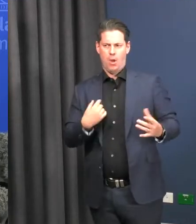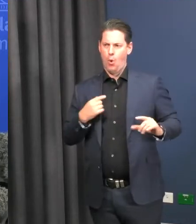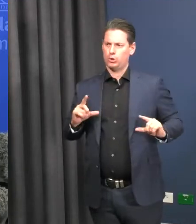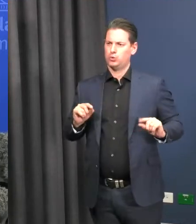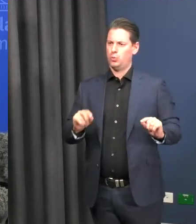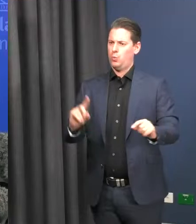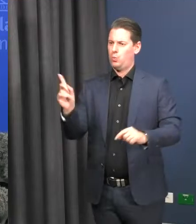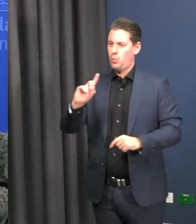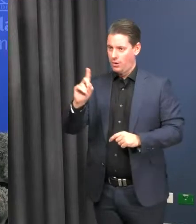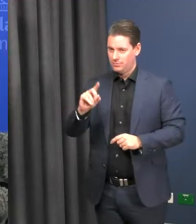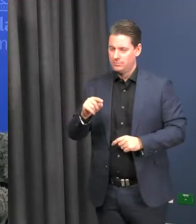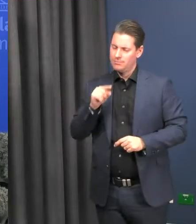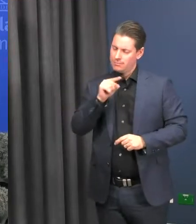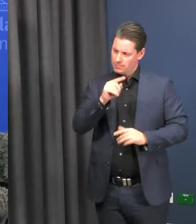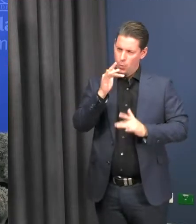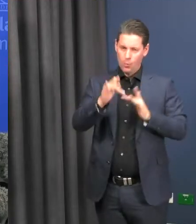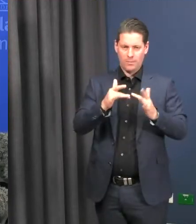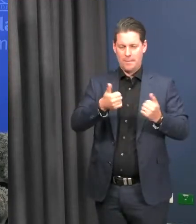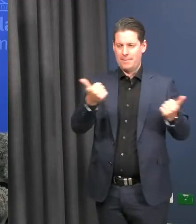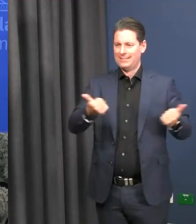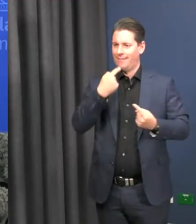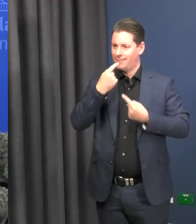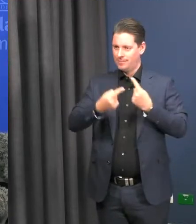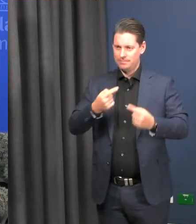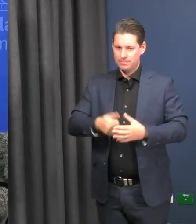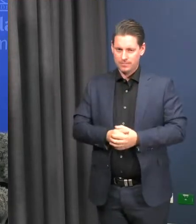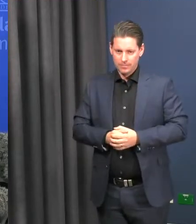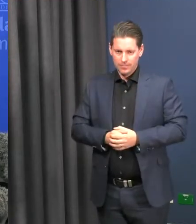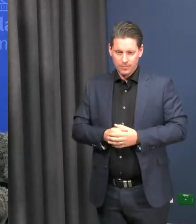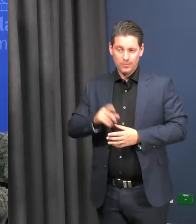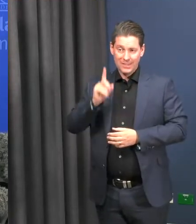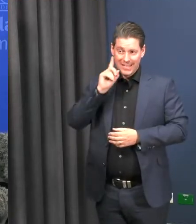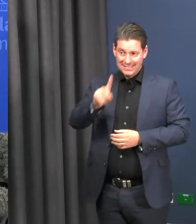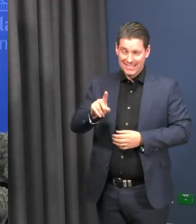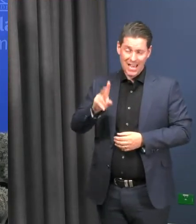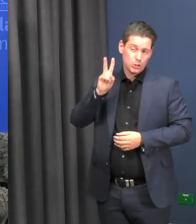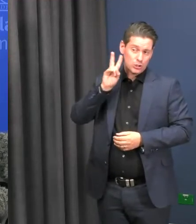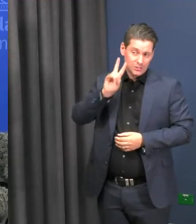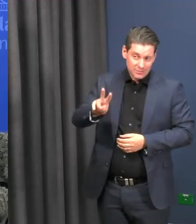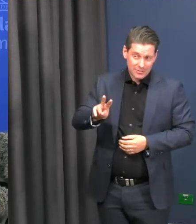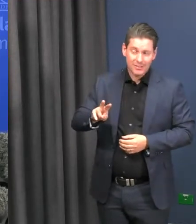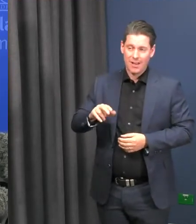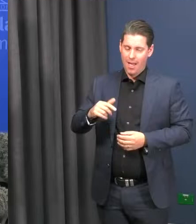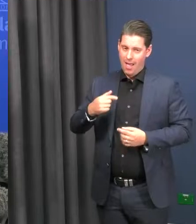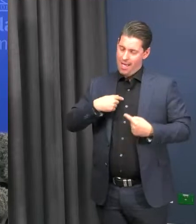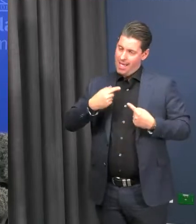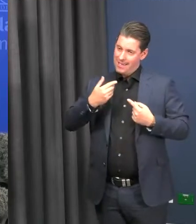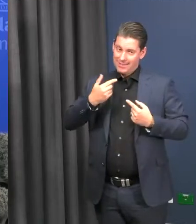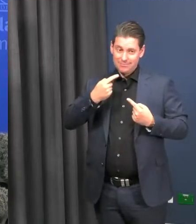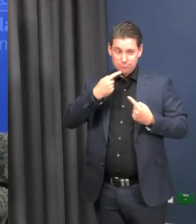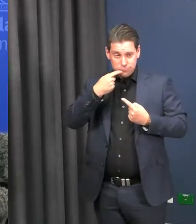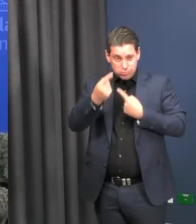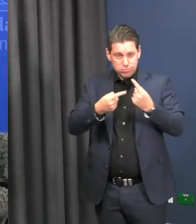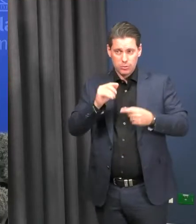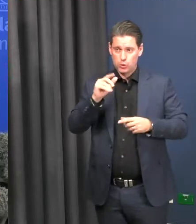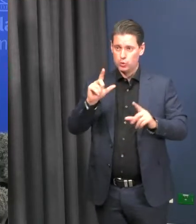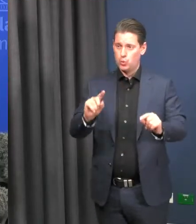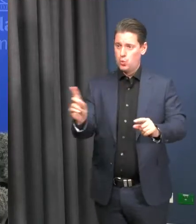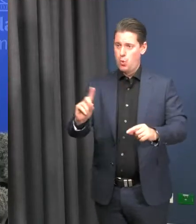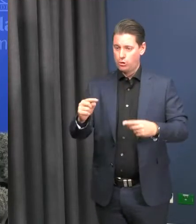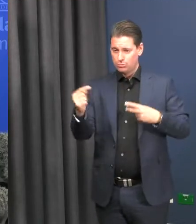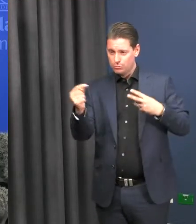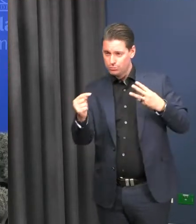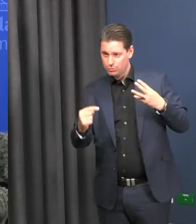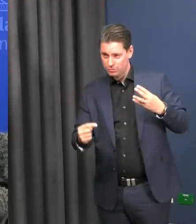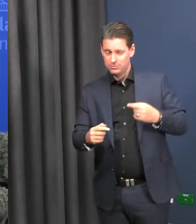the best place to get that advice. But the last couple of days I've spoken here about things you can still do, and it's not too late to do it.